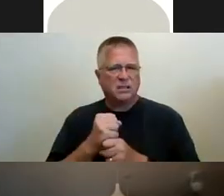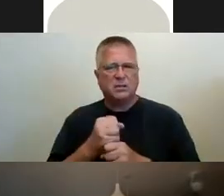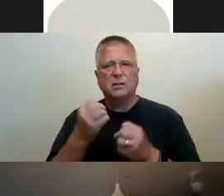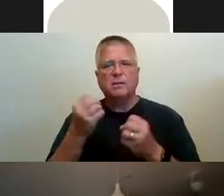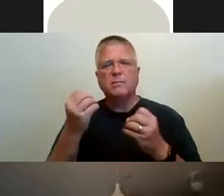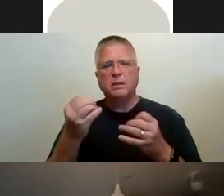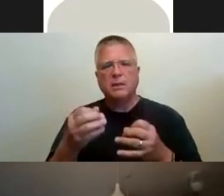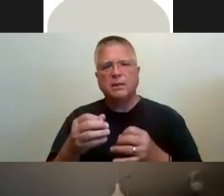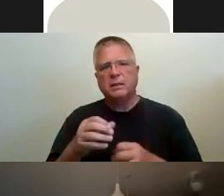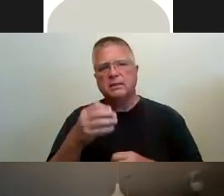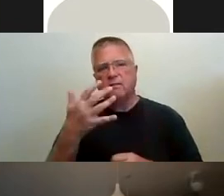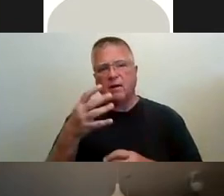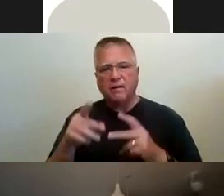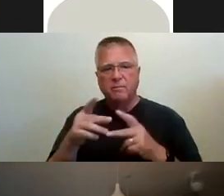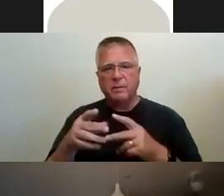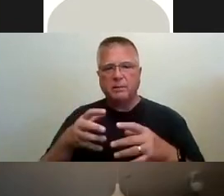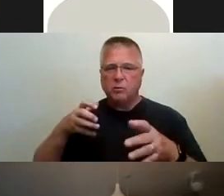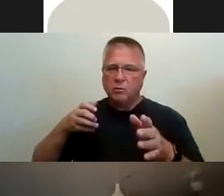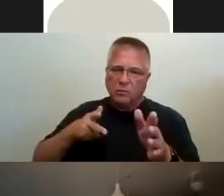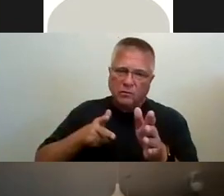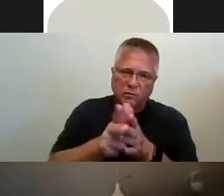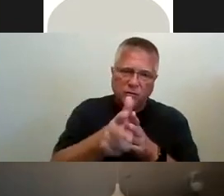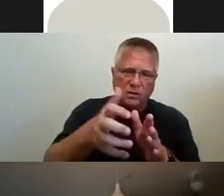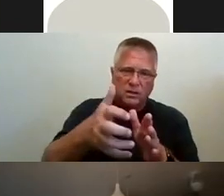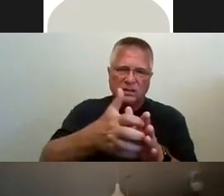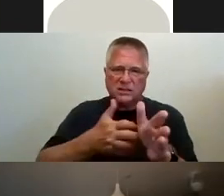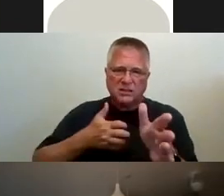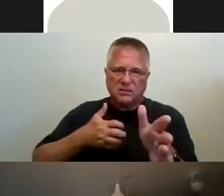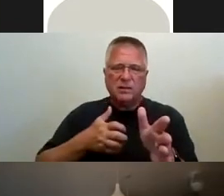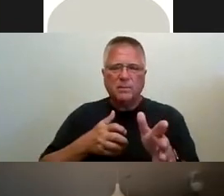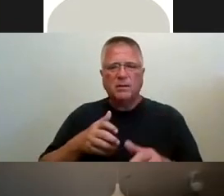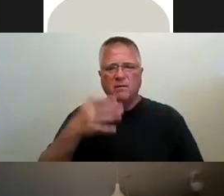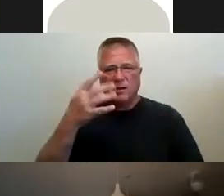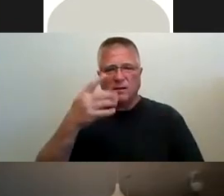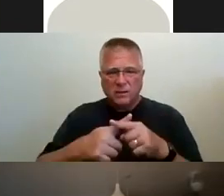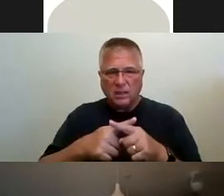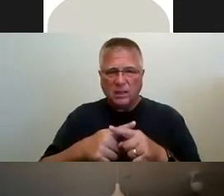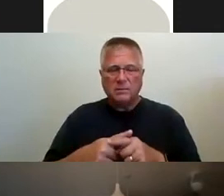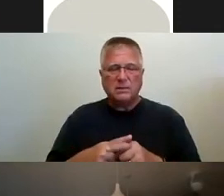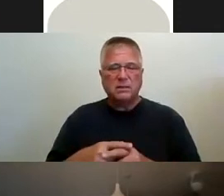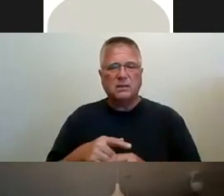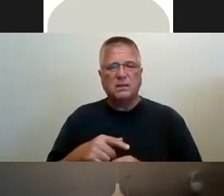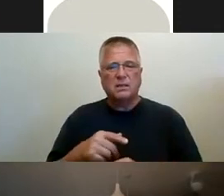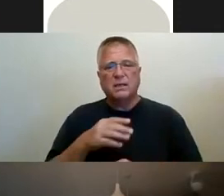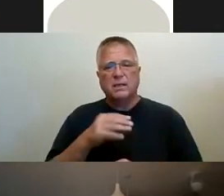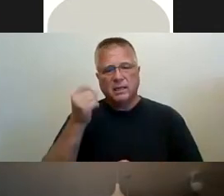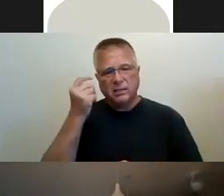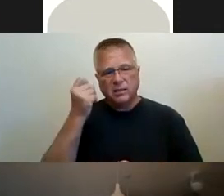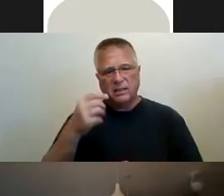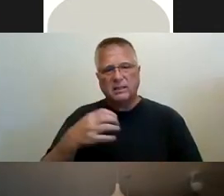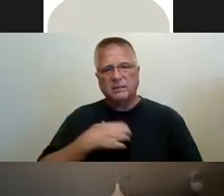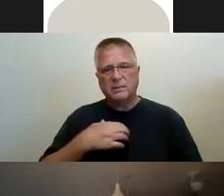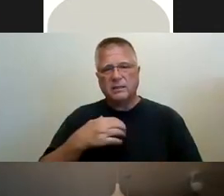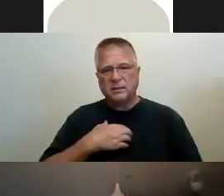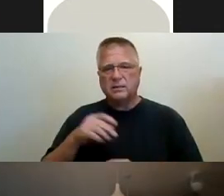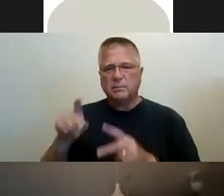least 5 people sideswiping us. And I understand the reluctance of the people on Beacon